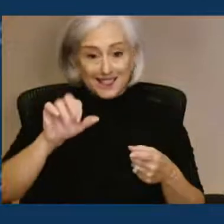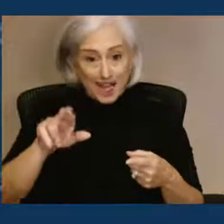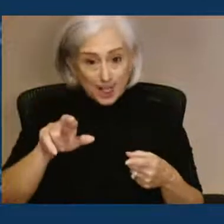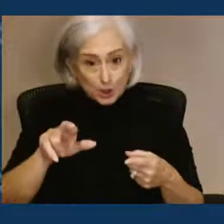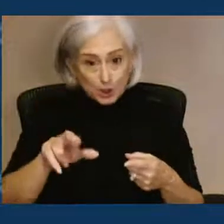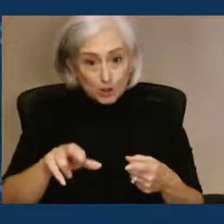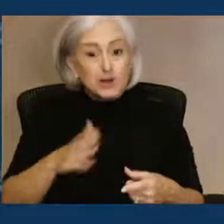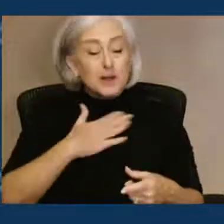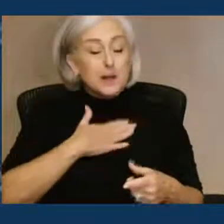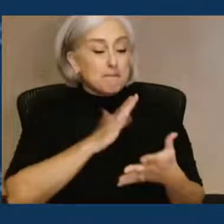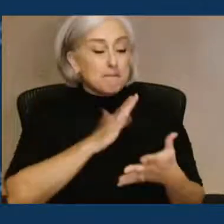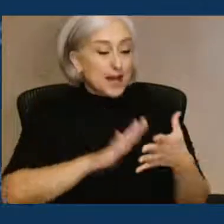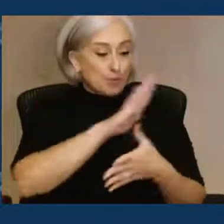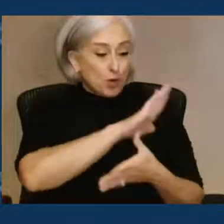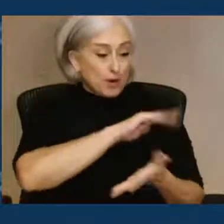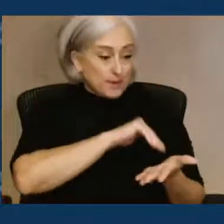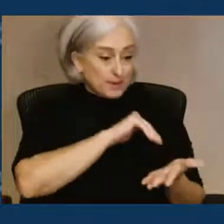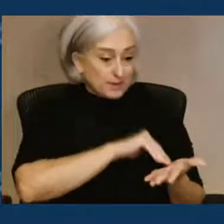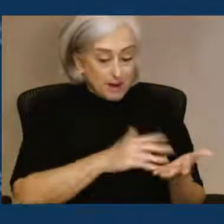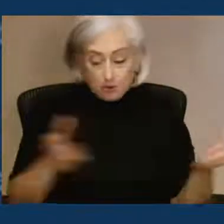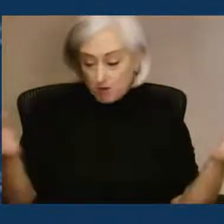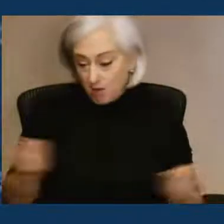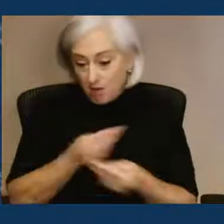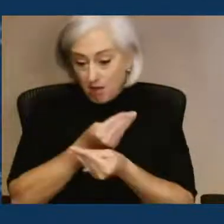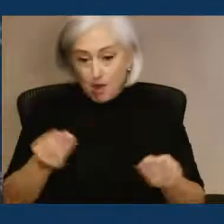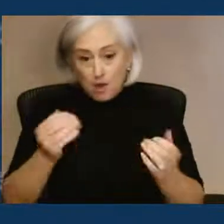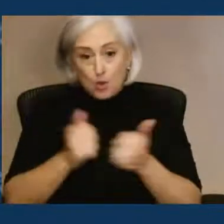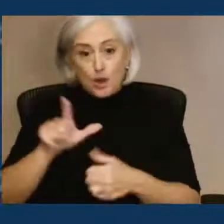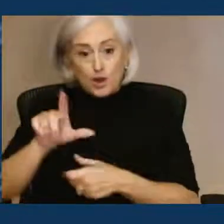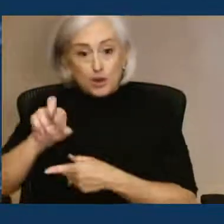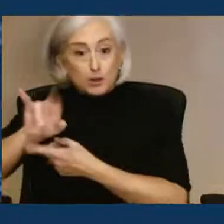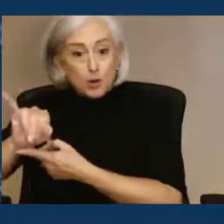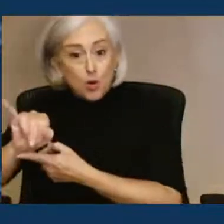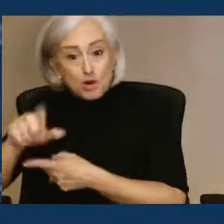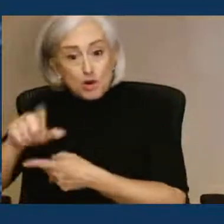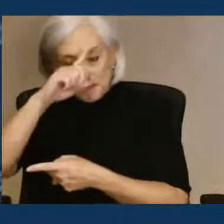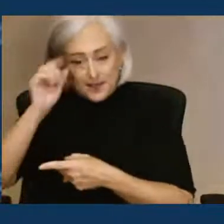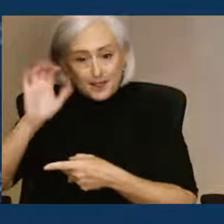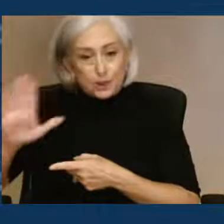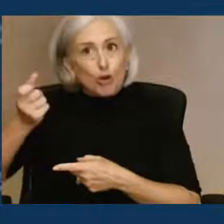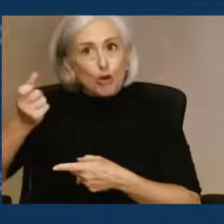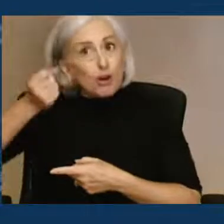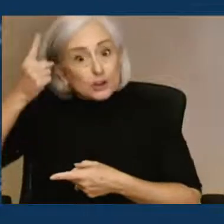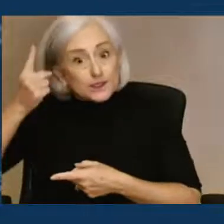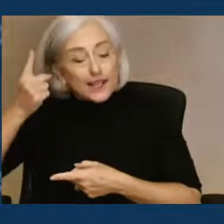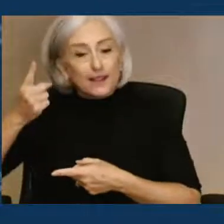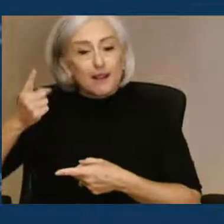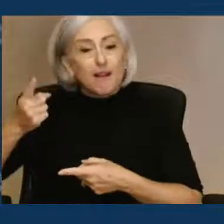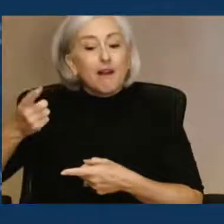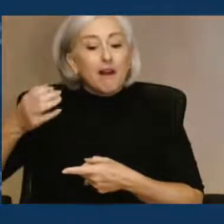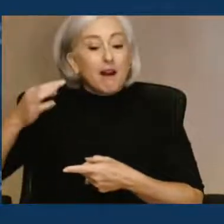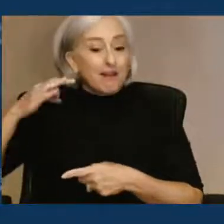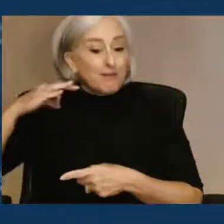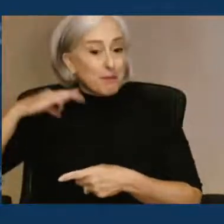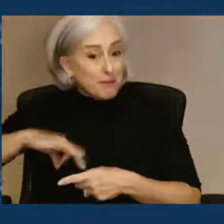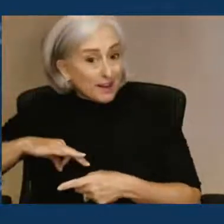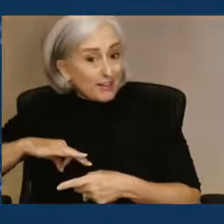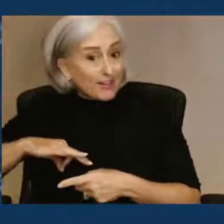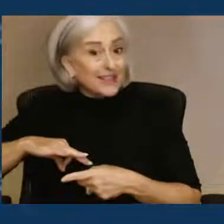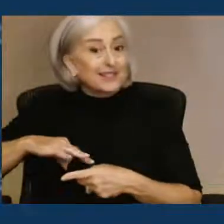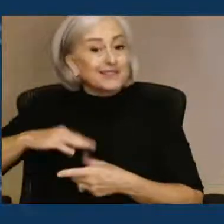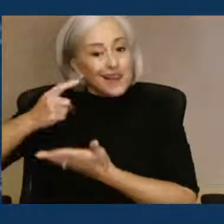Lori because of Lori's understanding of the benefits and risks of treatment for other conditions based on breast cancer